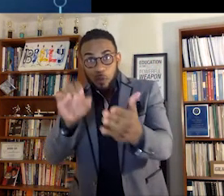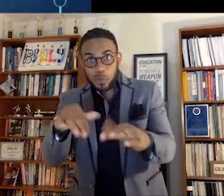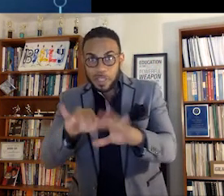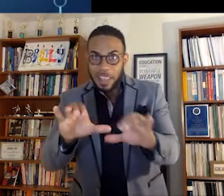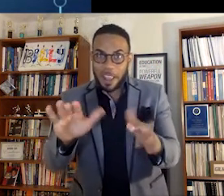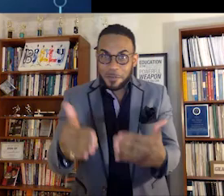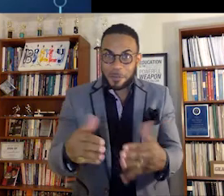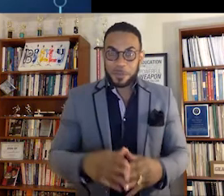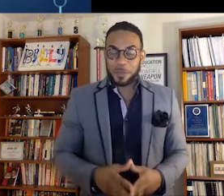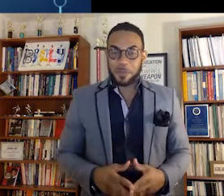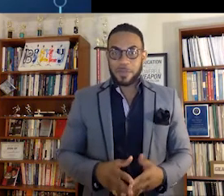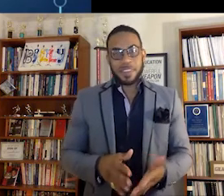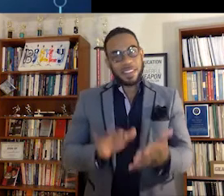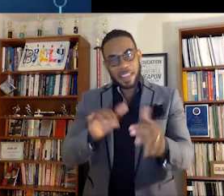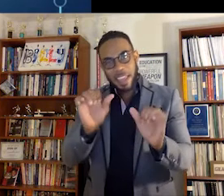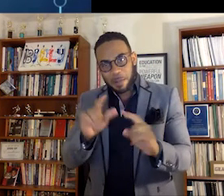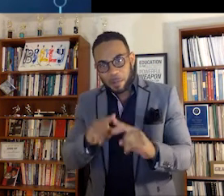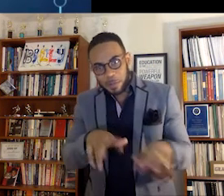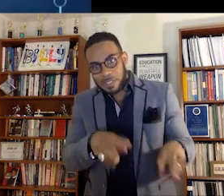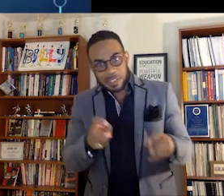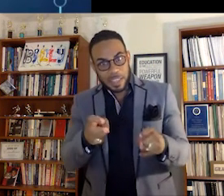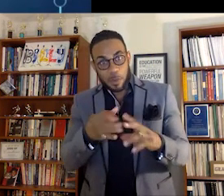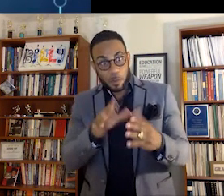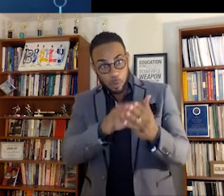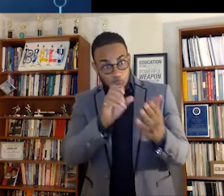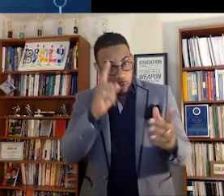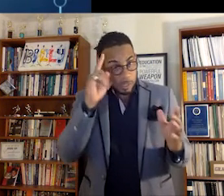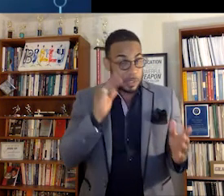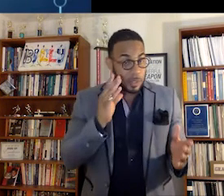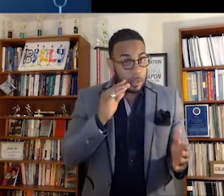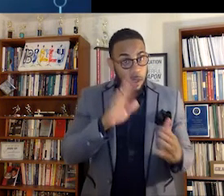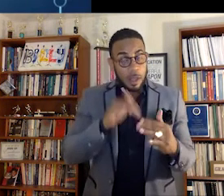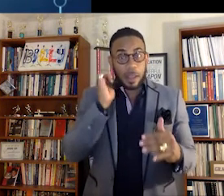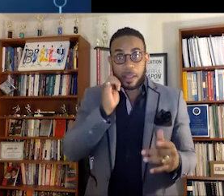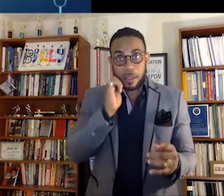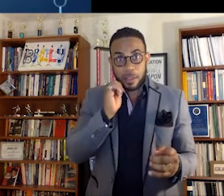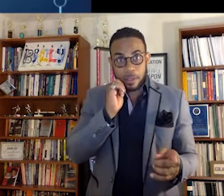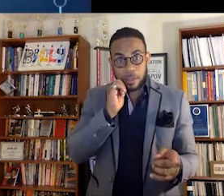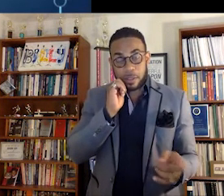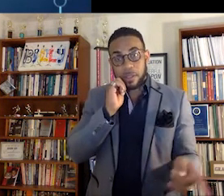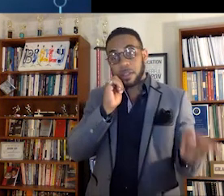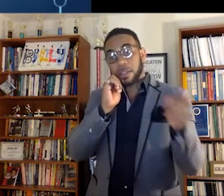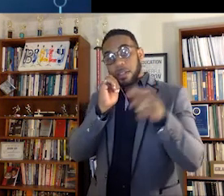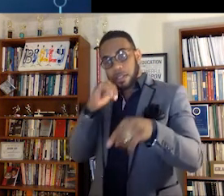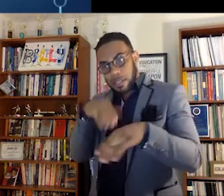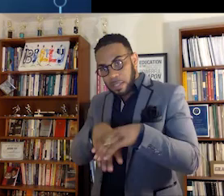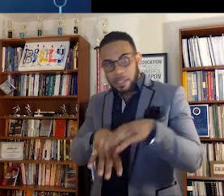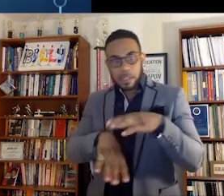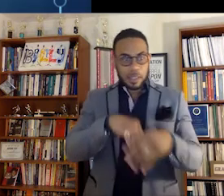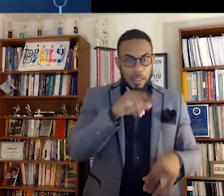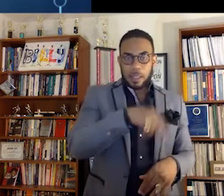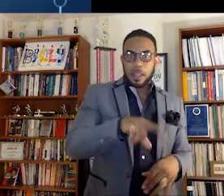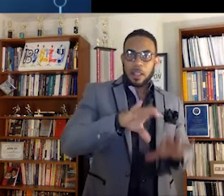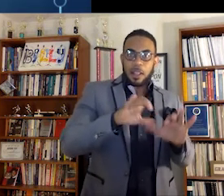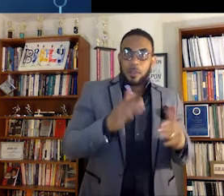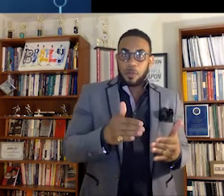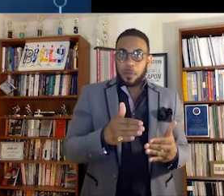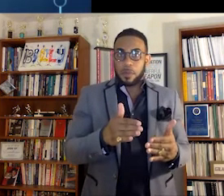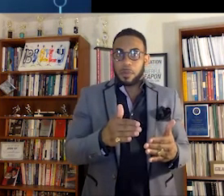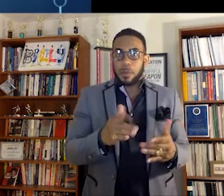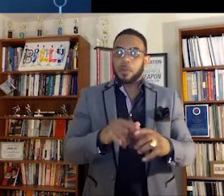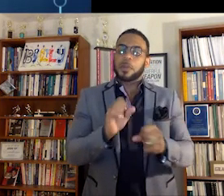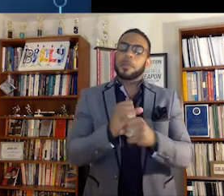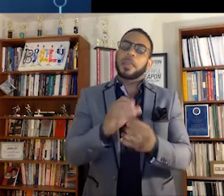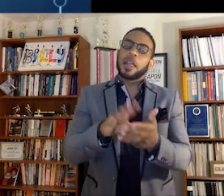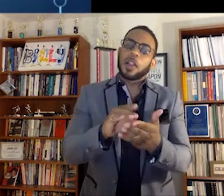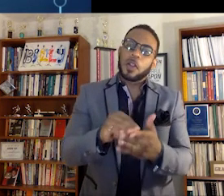in the classroom. And they're able to take what the students experience on a daily basis inside and outside of the classroom to